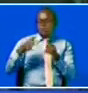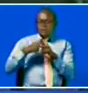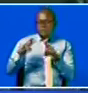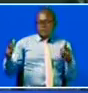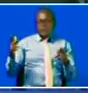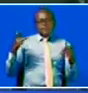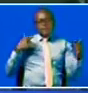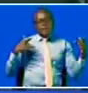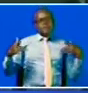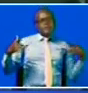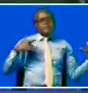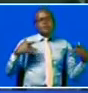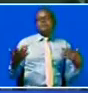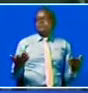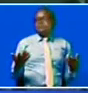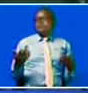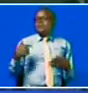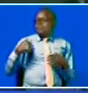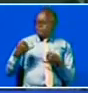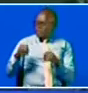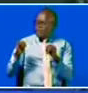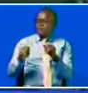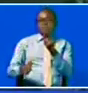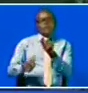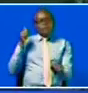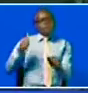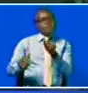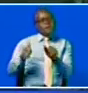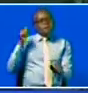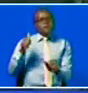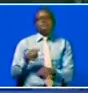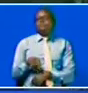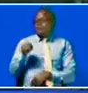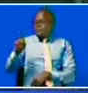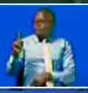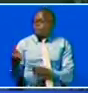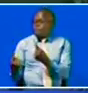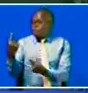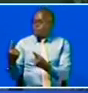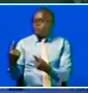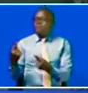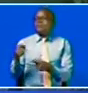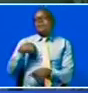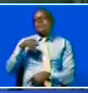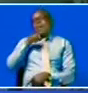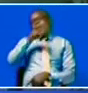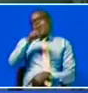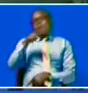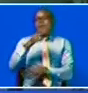started touching me. I was trying to resist him. So I screamed to my